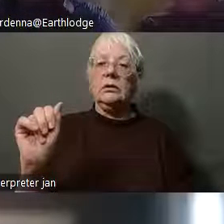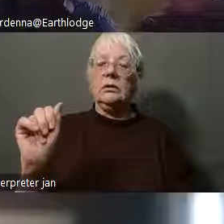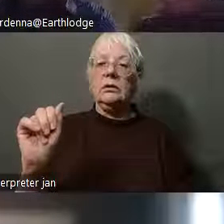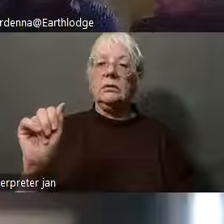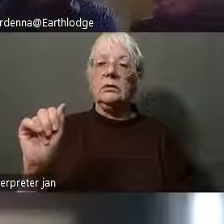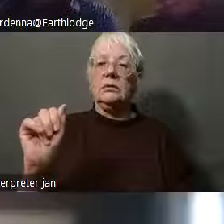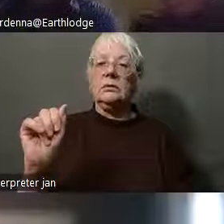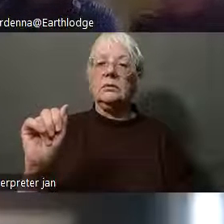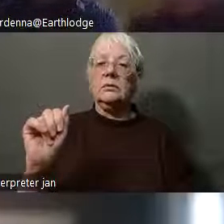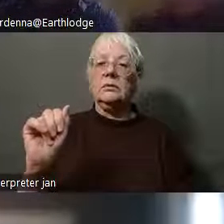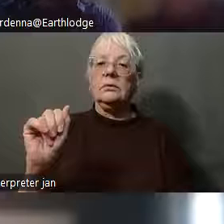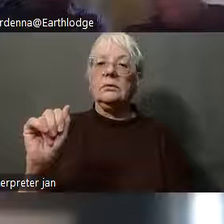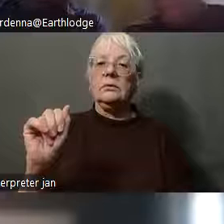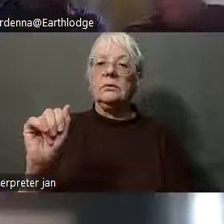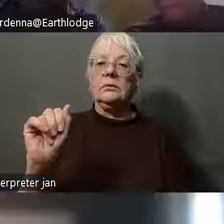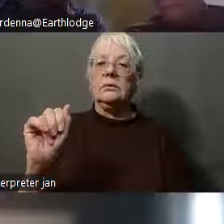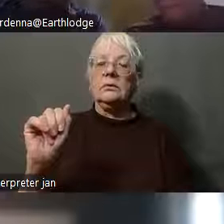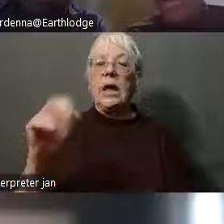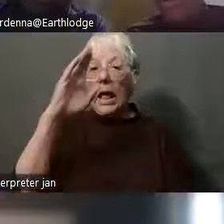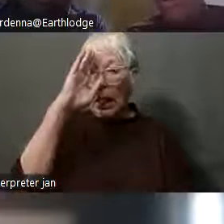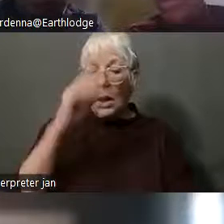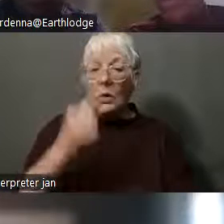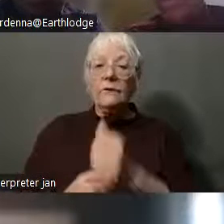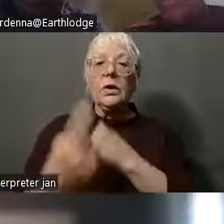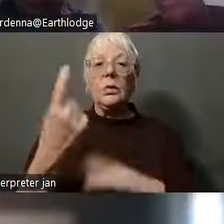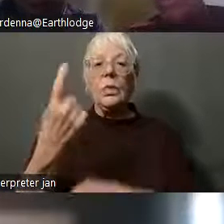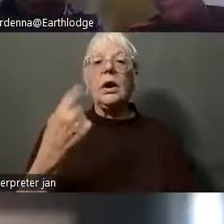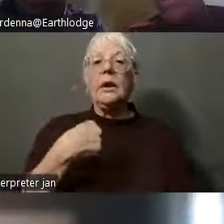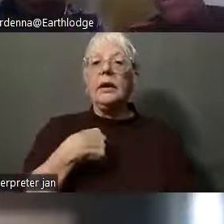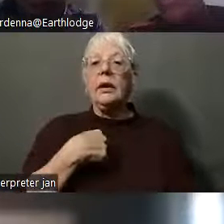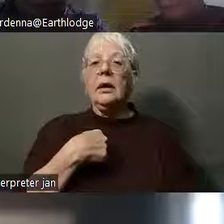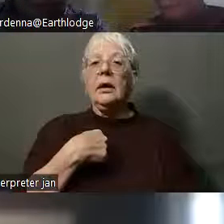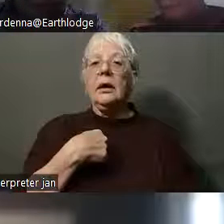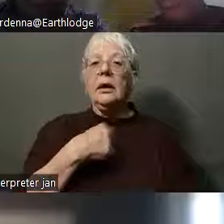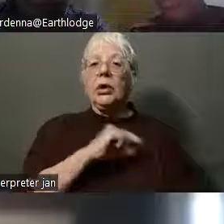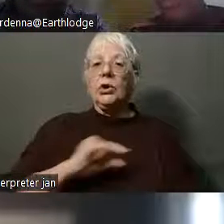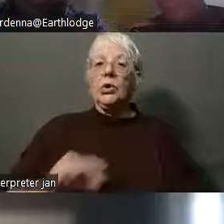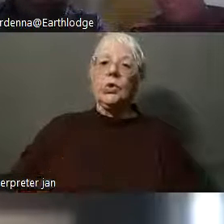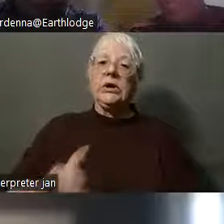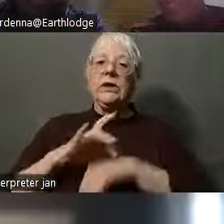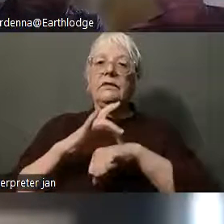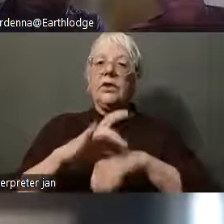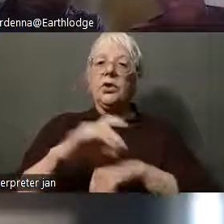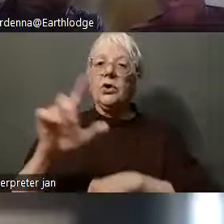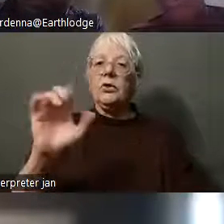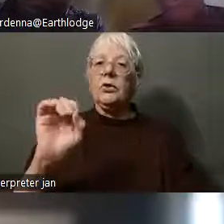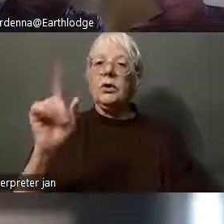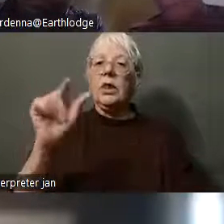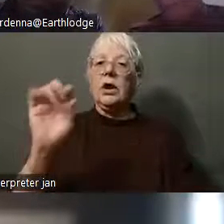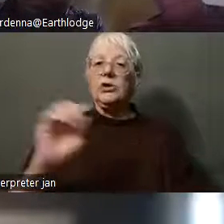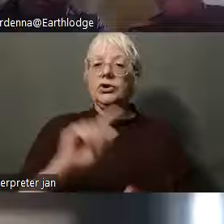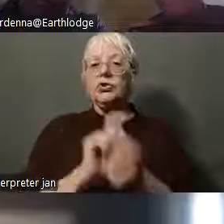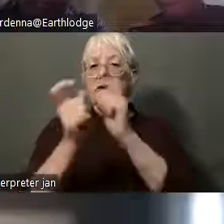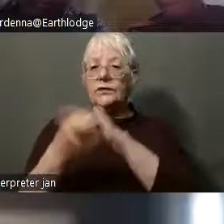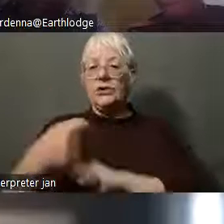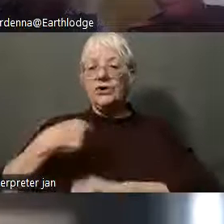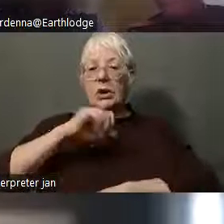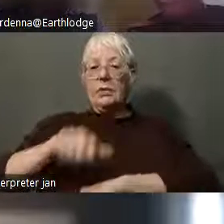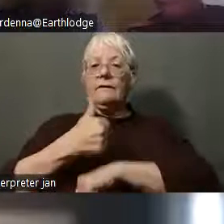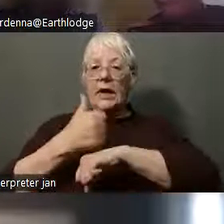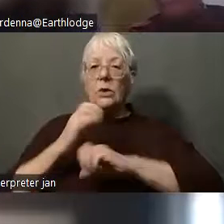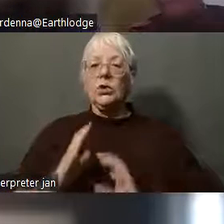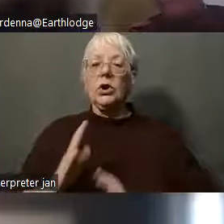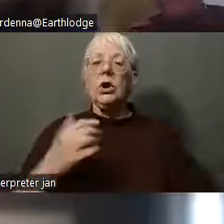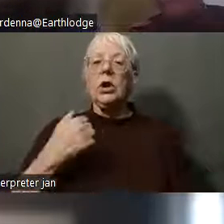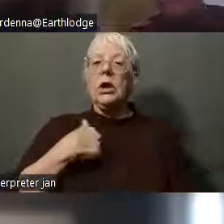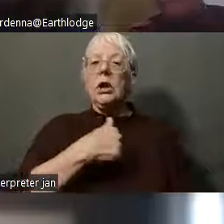Okay. Hello, everyone. This is Queen at the Earth Lodge Center for Transformation. I'm the founder, and we have